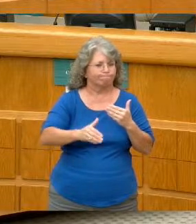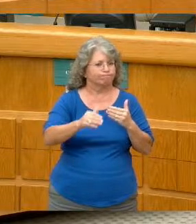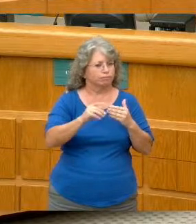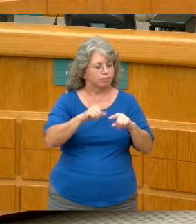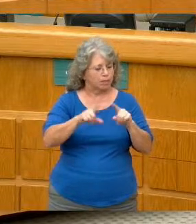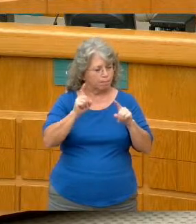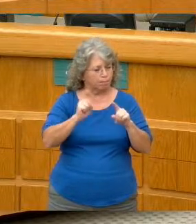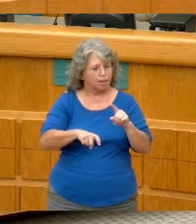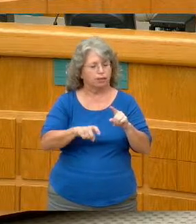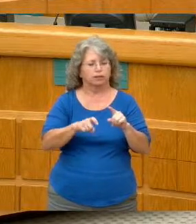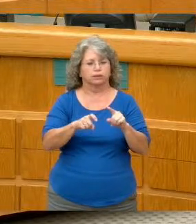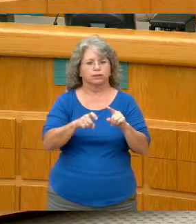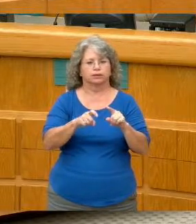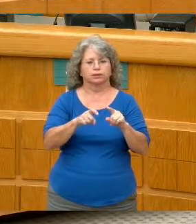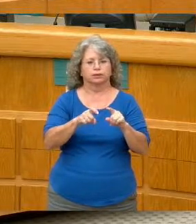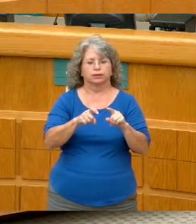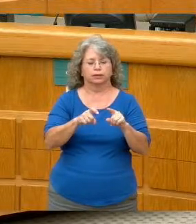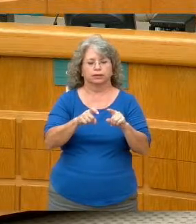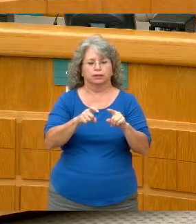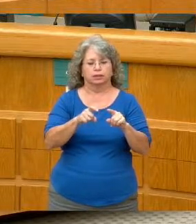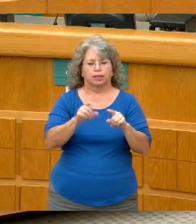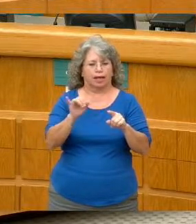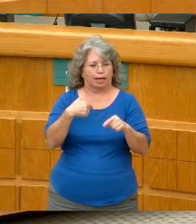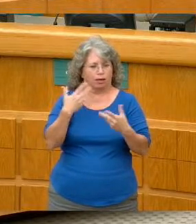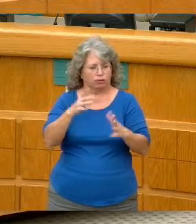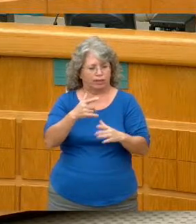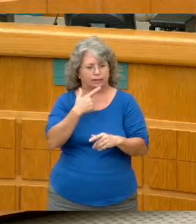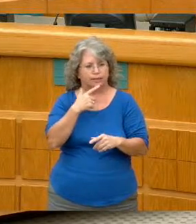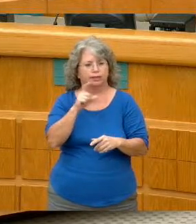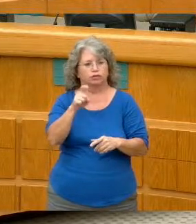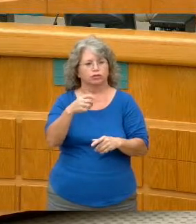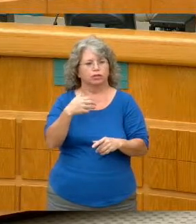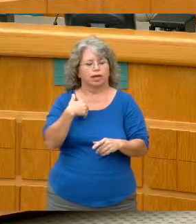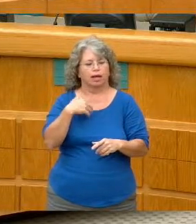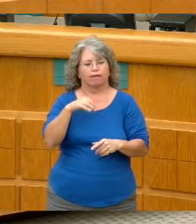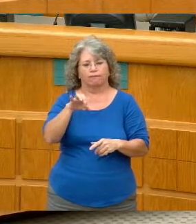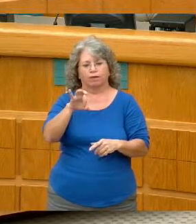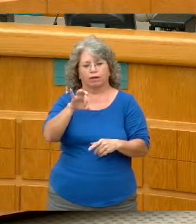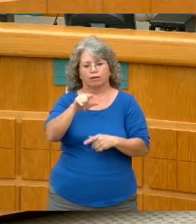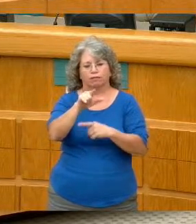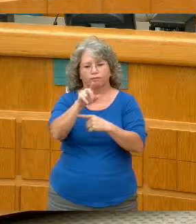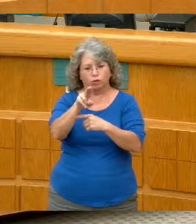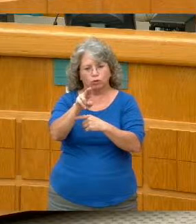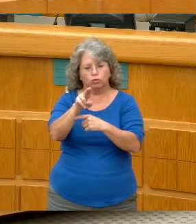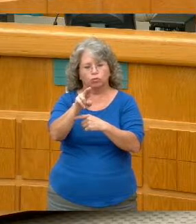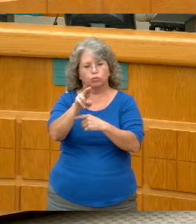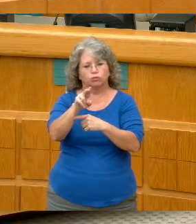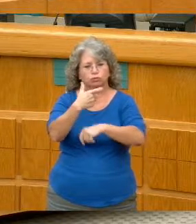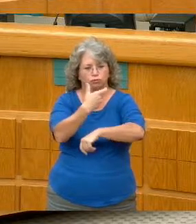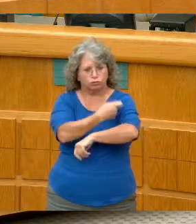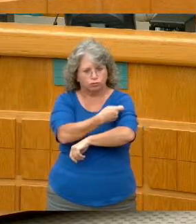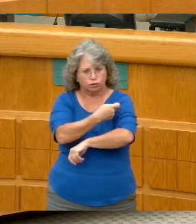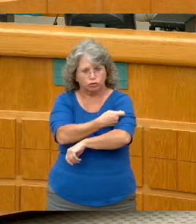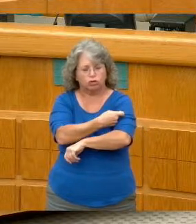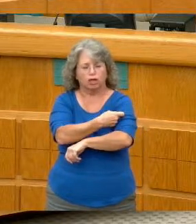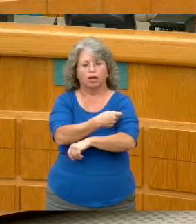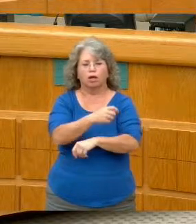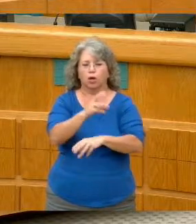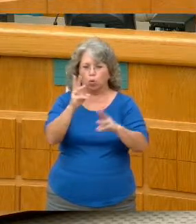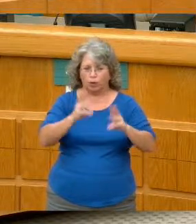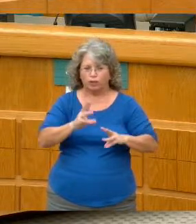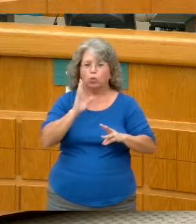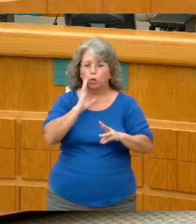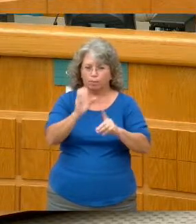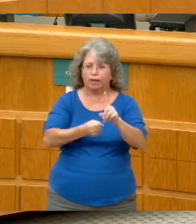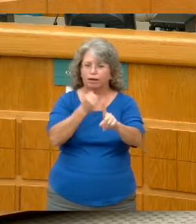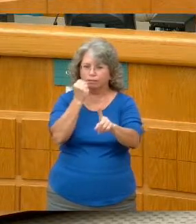forward. But the most important thing, as I mentioned, is have a flu shot in this winter season. And the winter is going to be tough